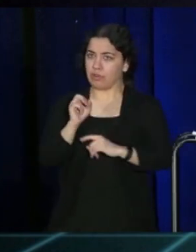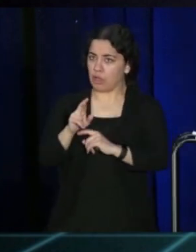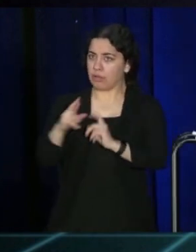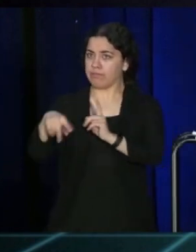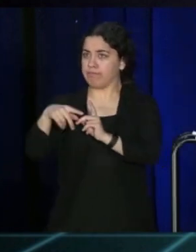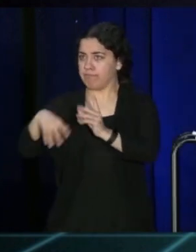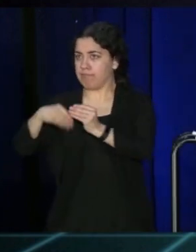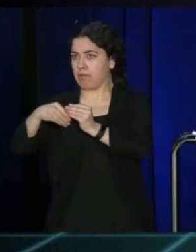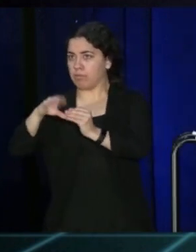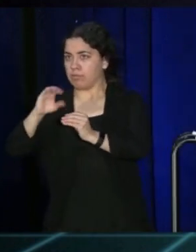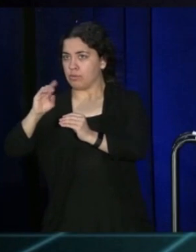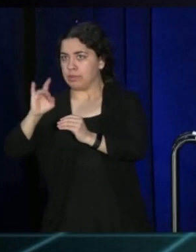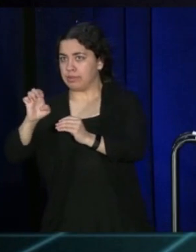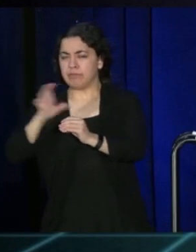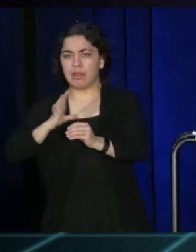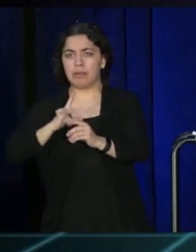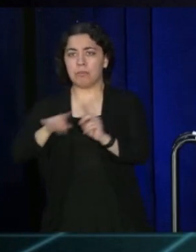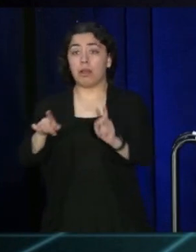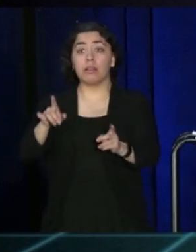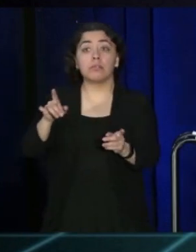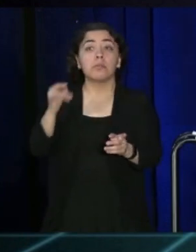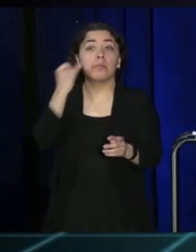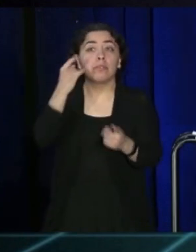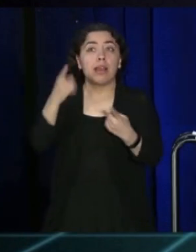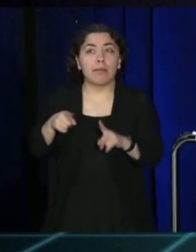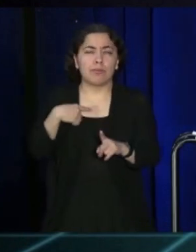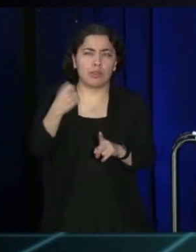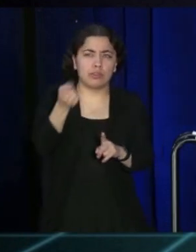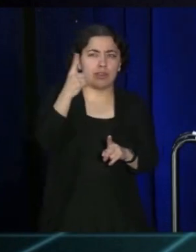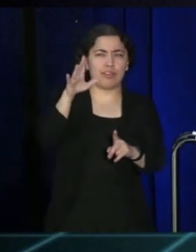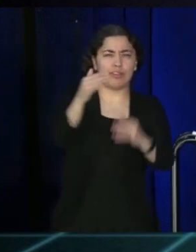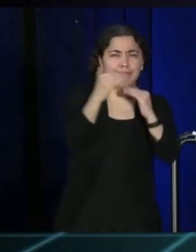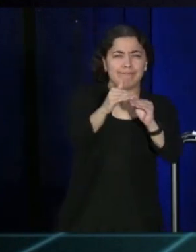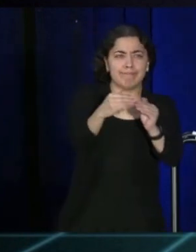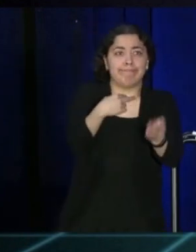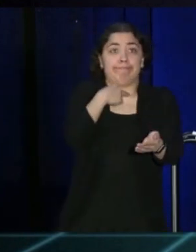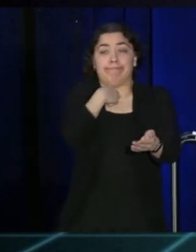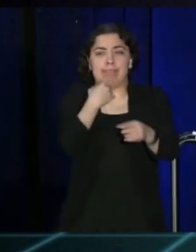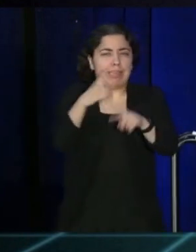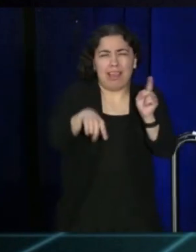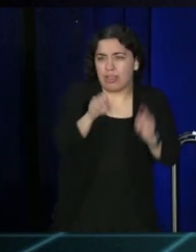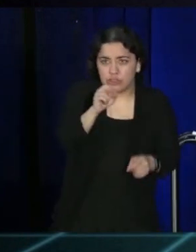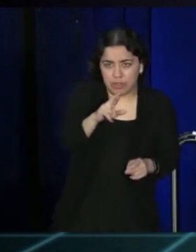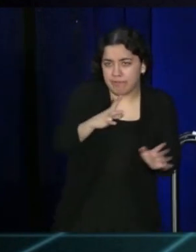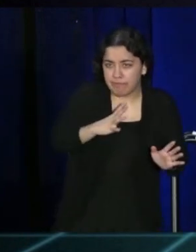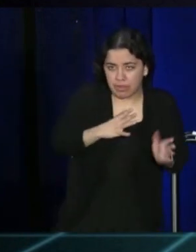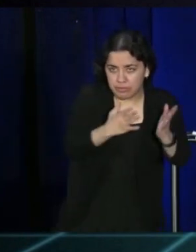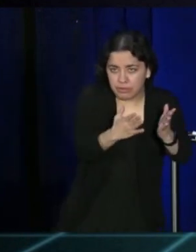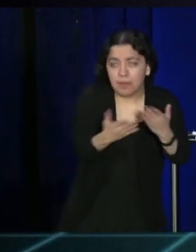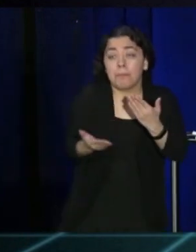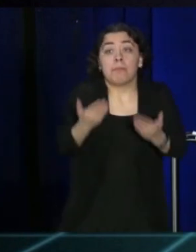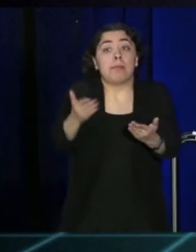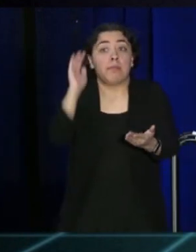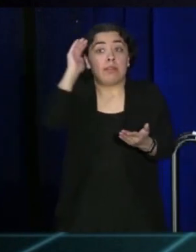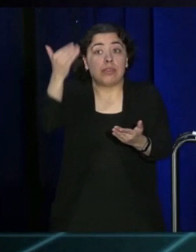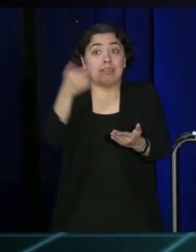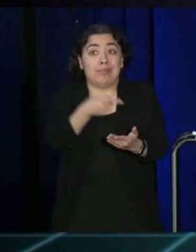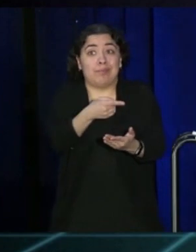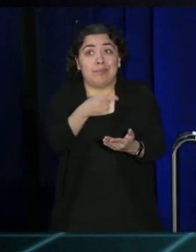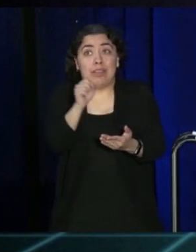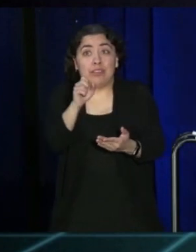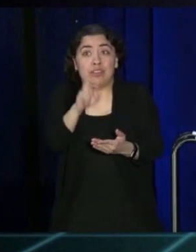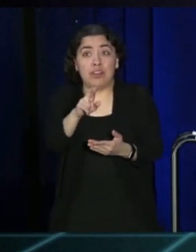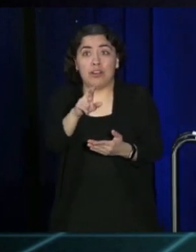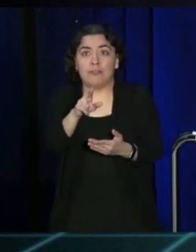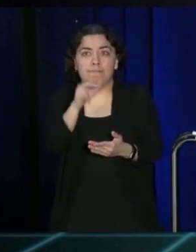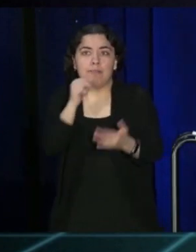pretend that we understand some constraint. For some reason, they can't SSR this. Or maybe the case is that they're not SSRing this stuff